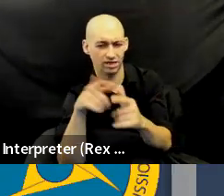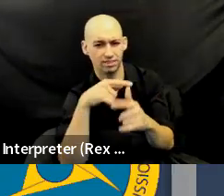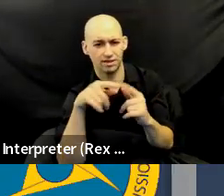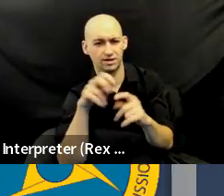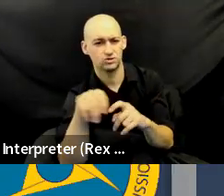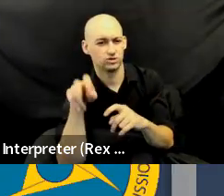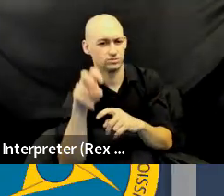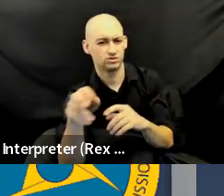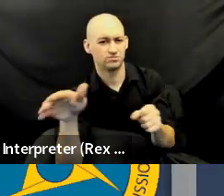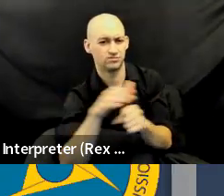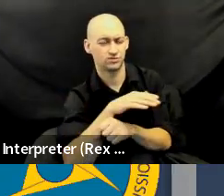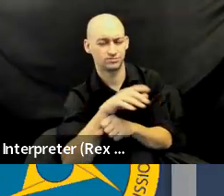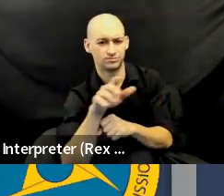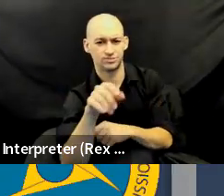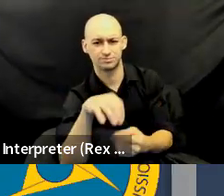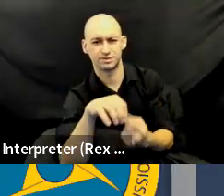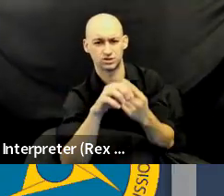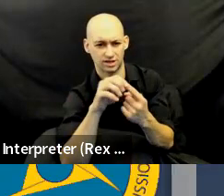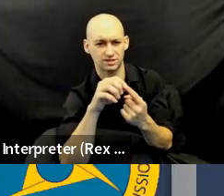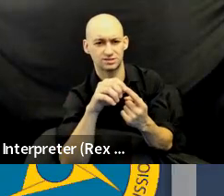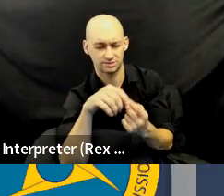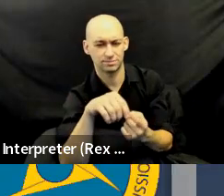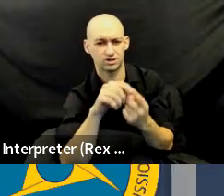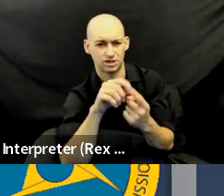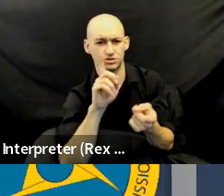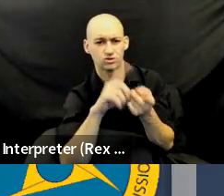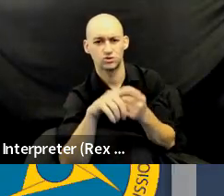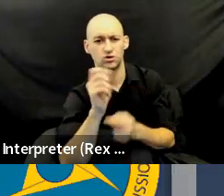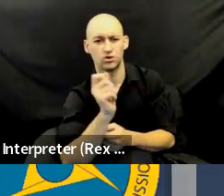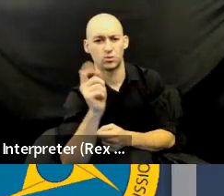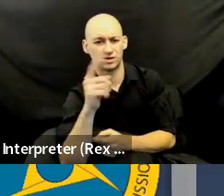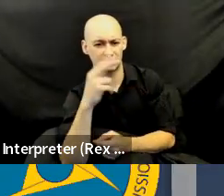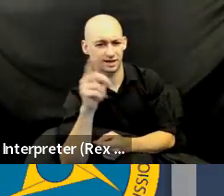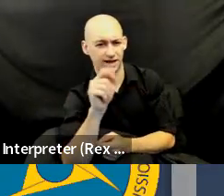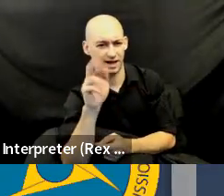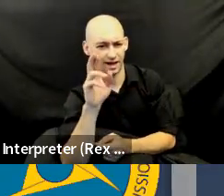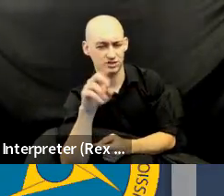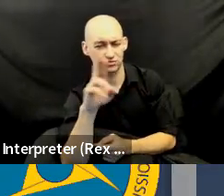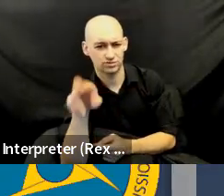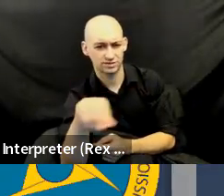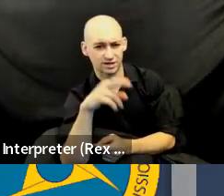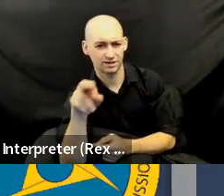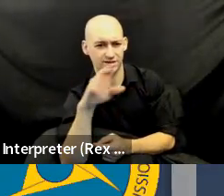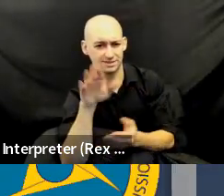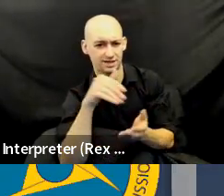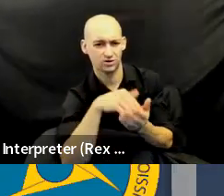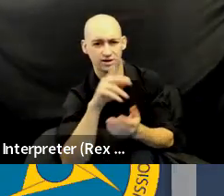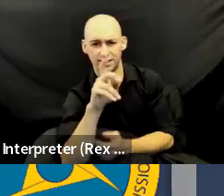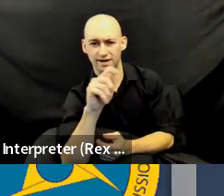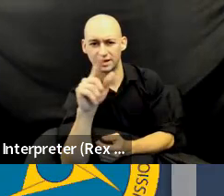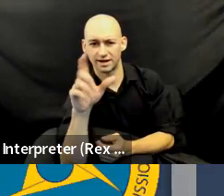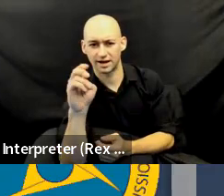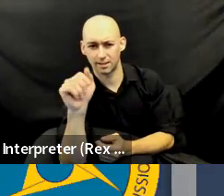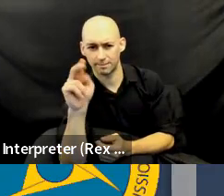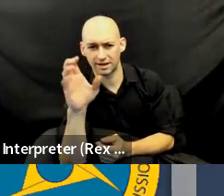bulk transport, specialized containers to a hazardous material waste recycling center in Kettleman City. So there